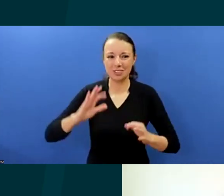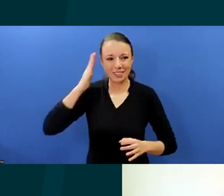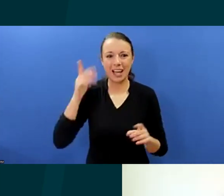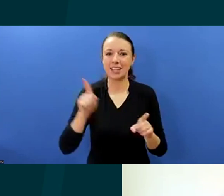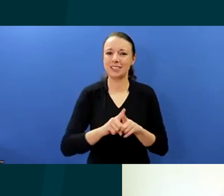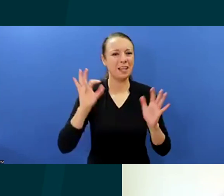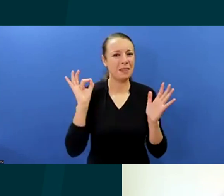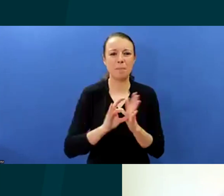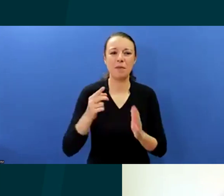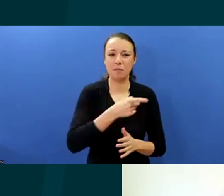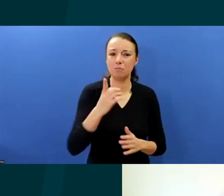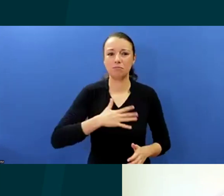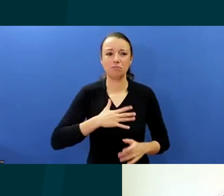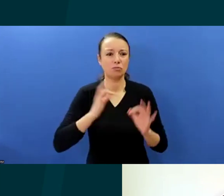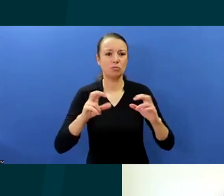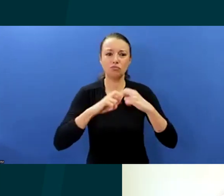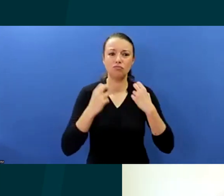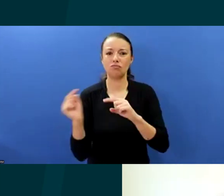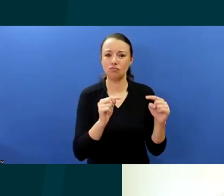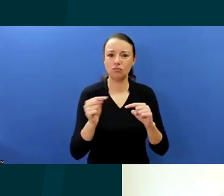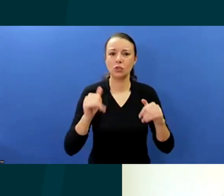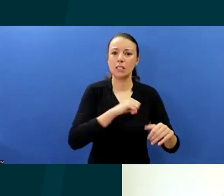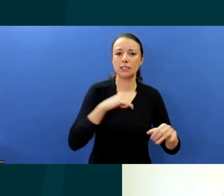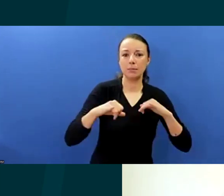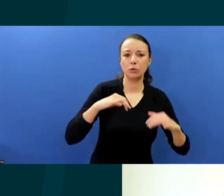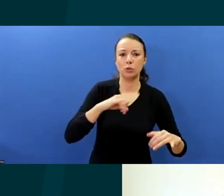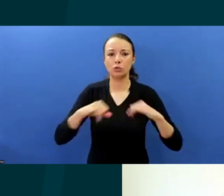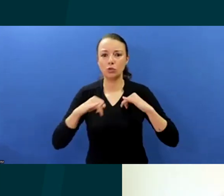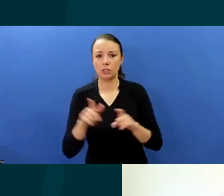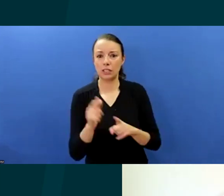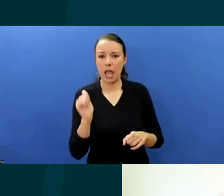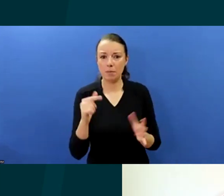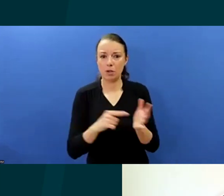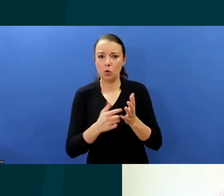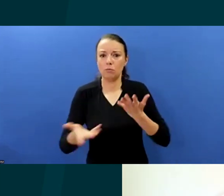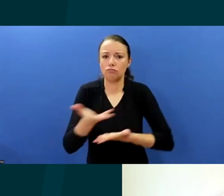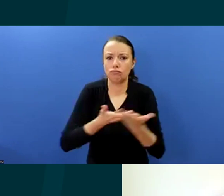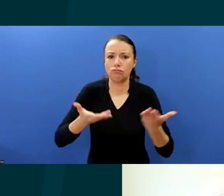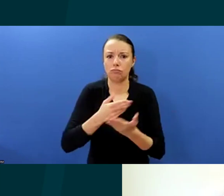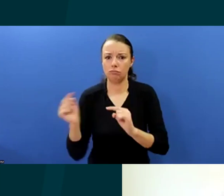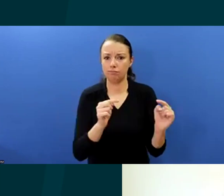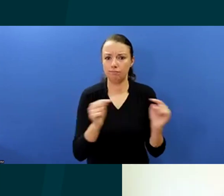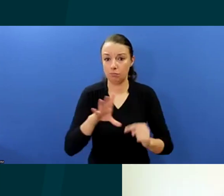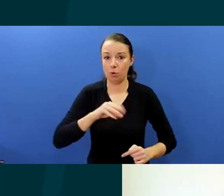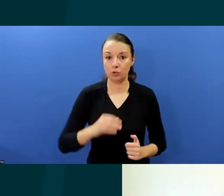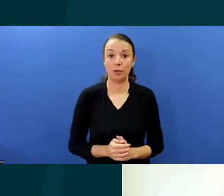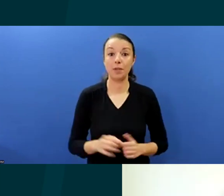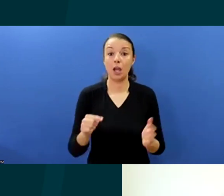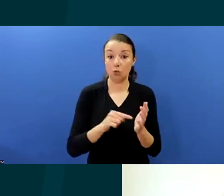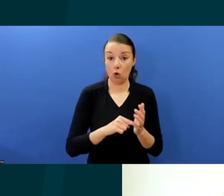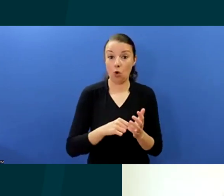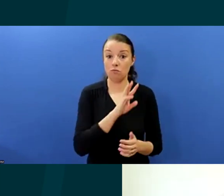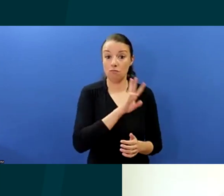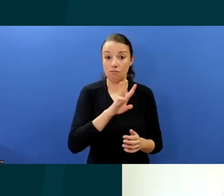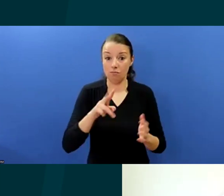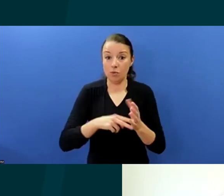the forum. I'm sure it is a well-known platform for debate between local government, the central government, and experts. The platform